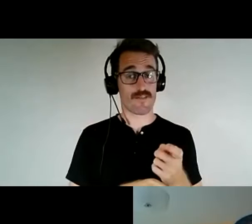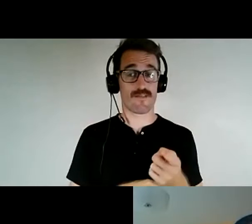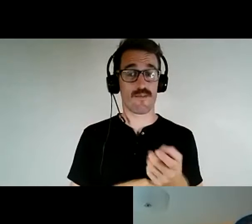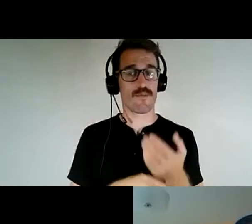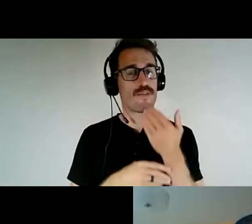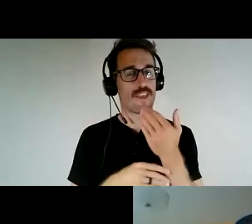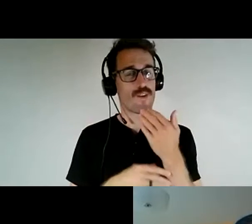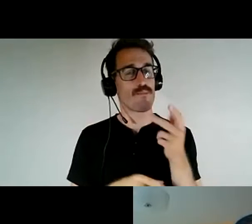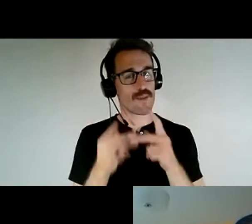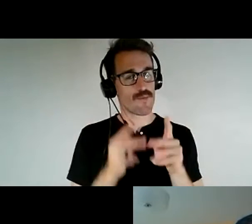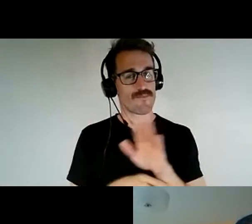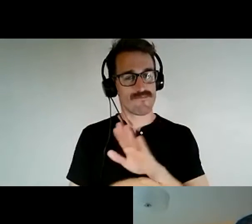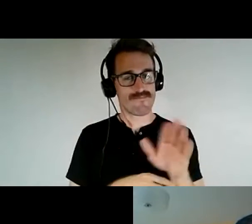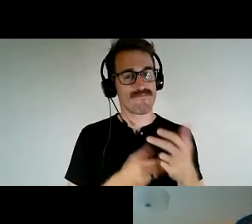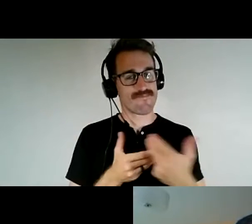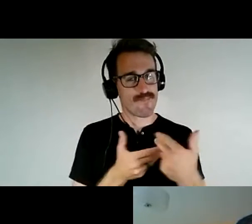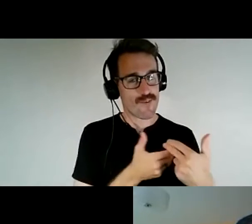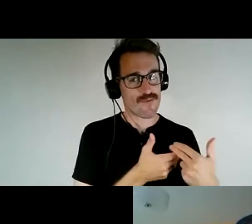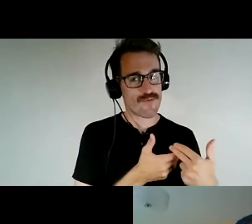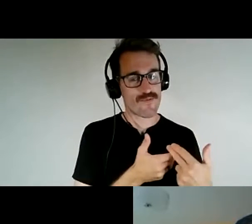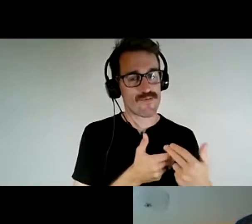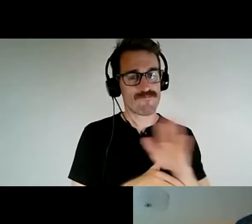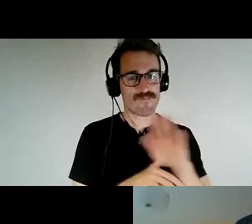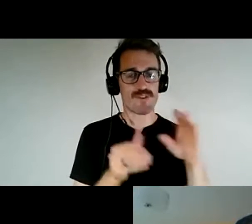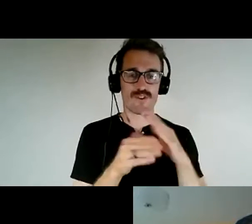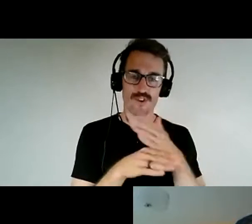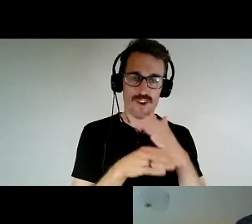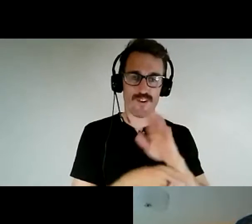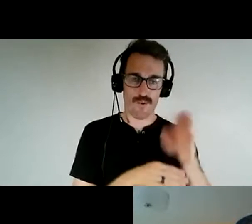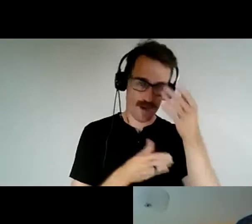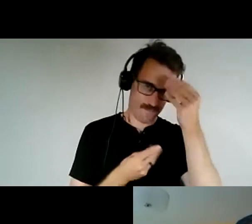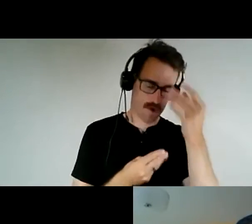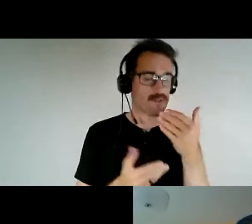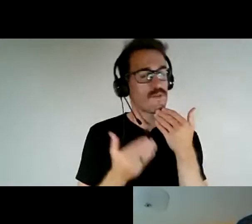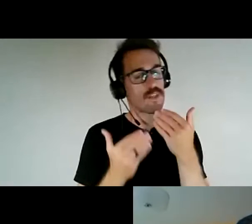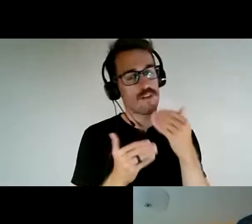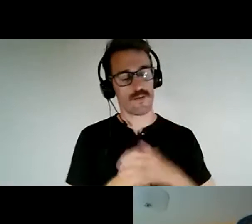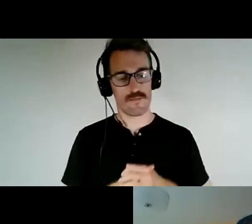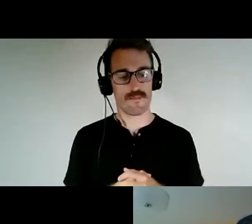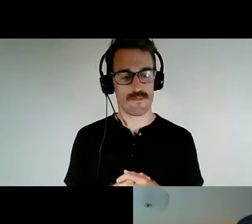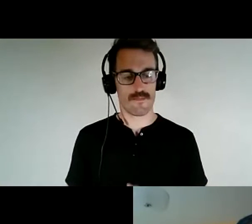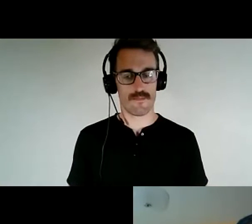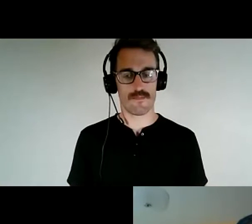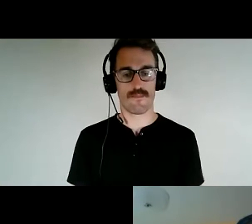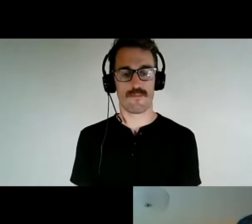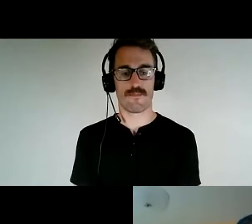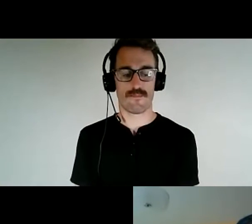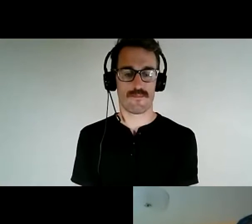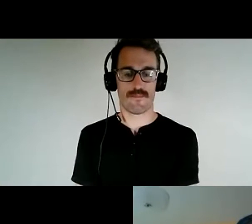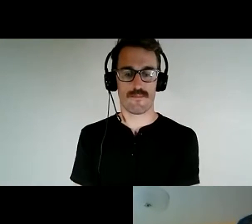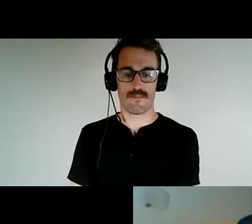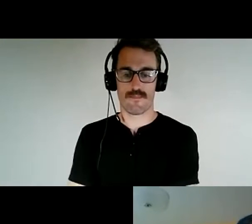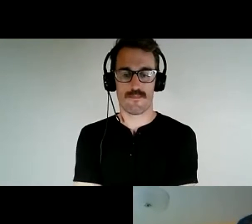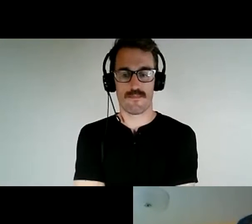for people who participated and people who shared information. So thank you about